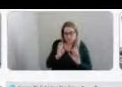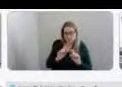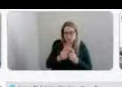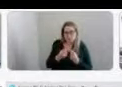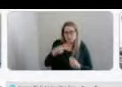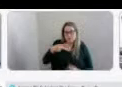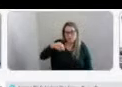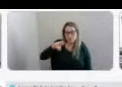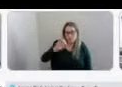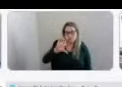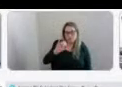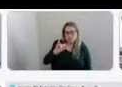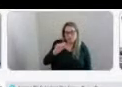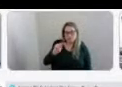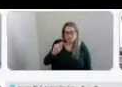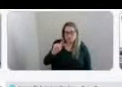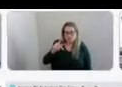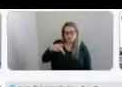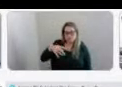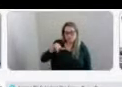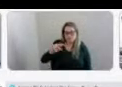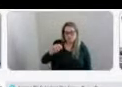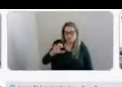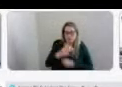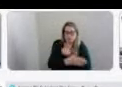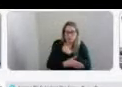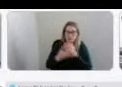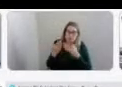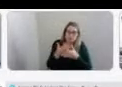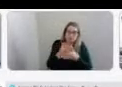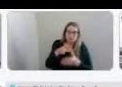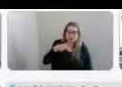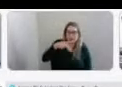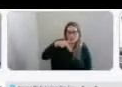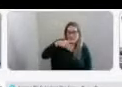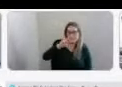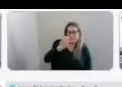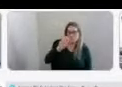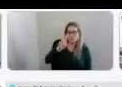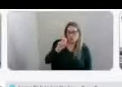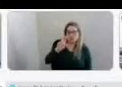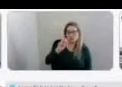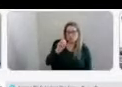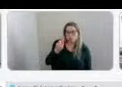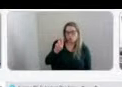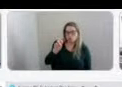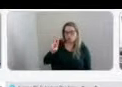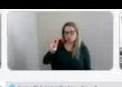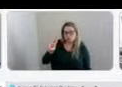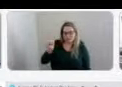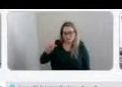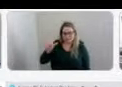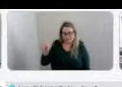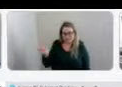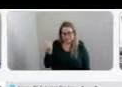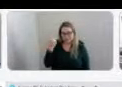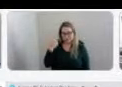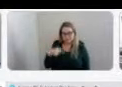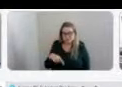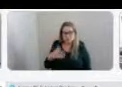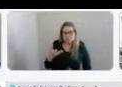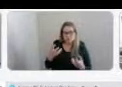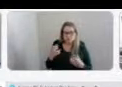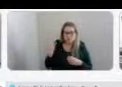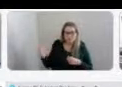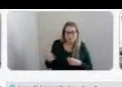unincorporated area of pima county between marana and oro valley i can understand the logic of irc members wanting to place